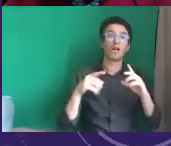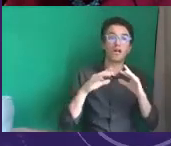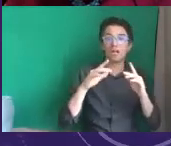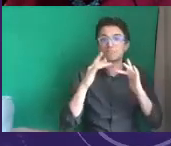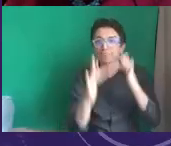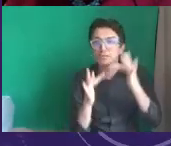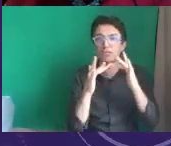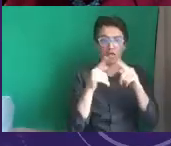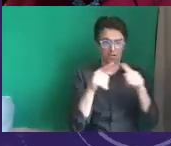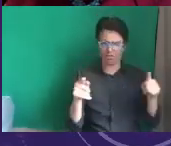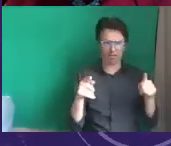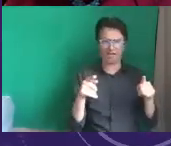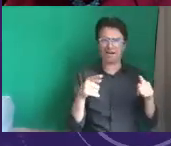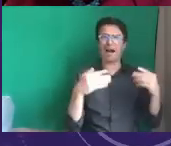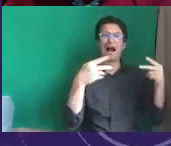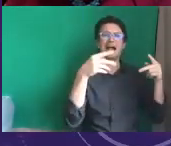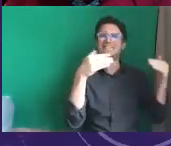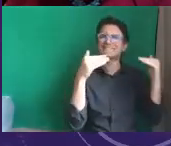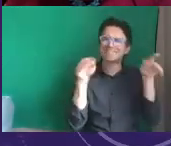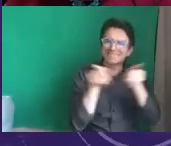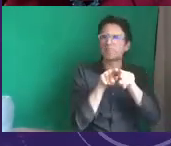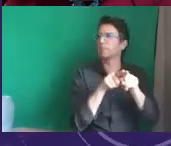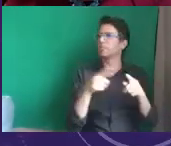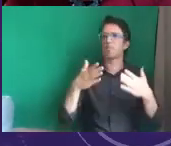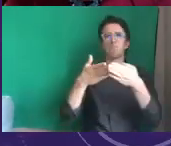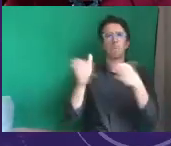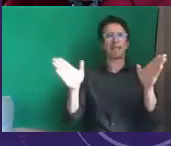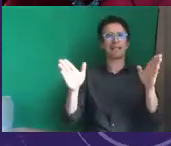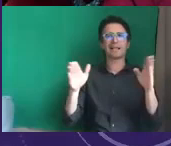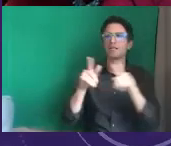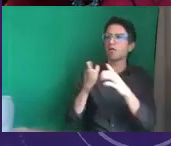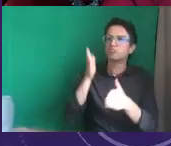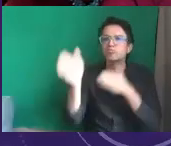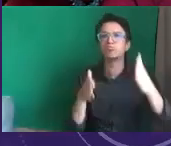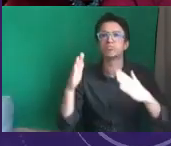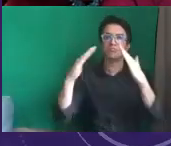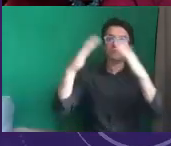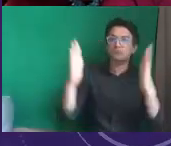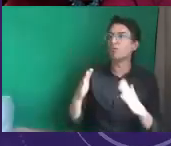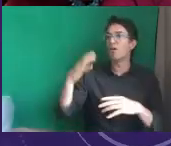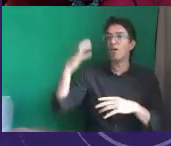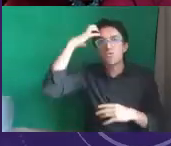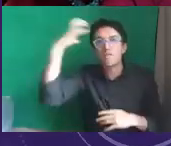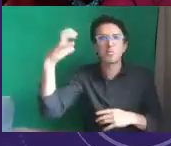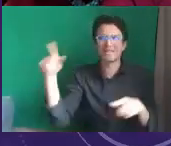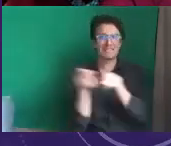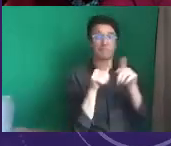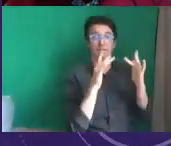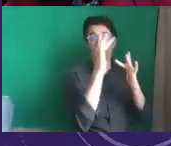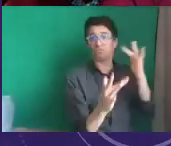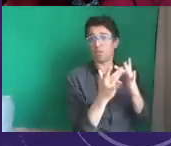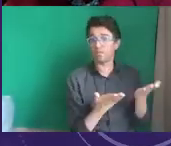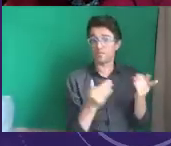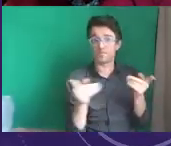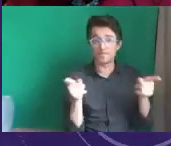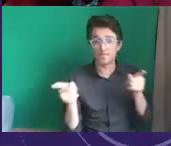reason why this should matter to your organization is the right thing to do. So your role. Some